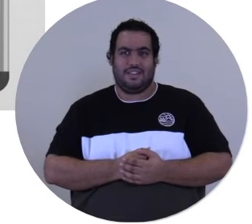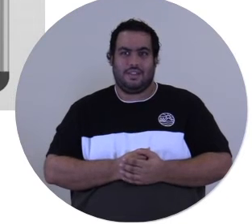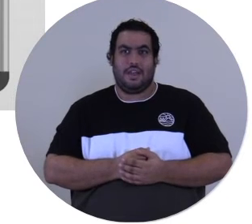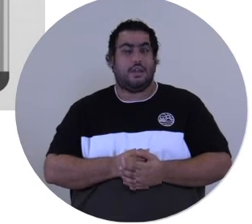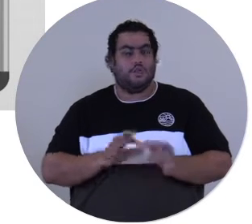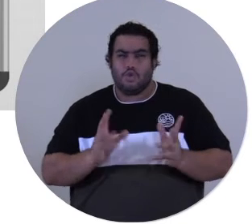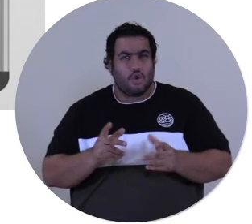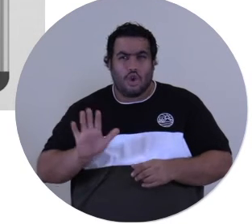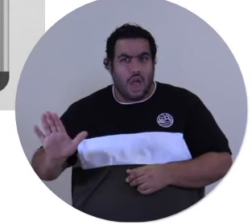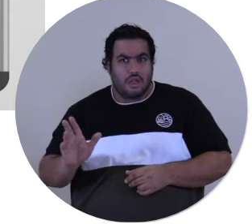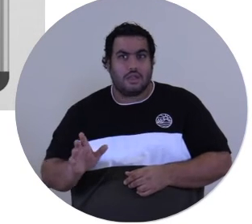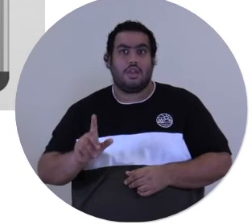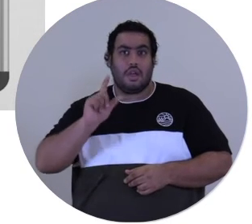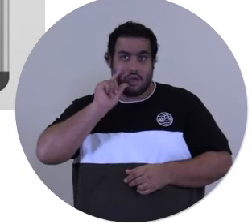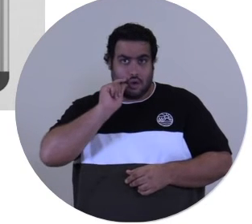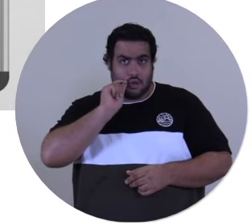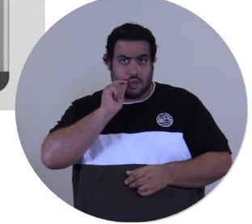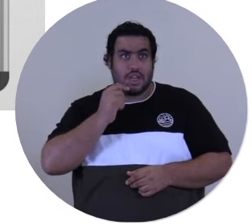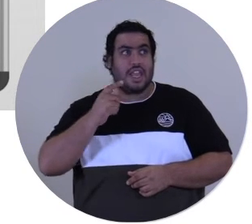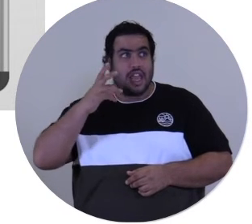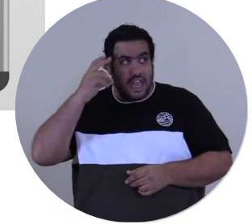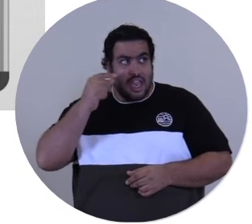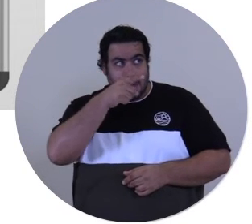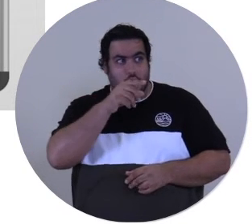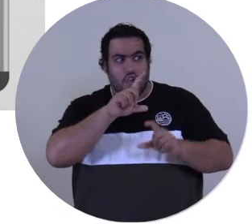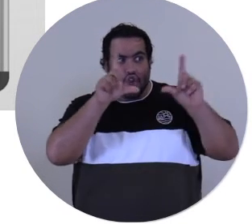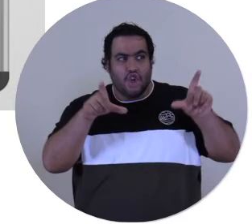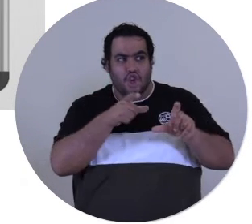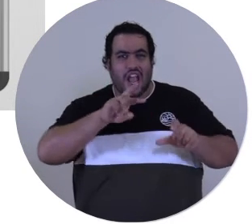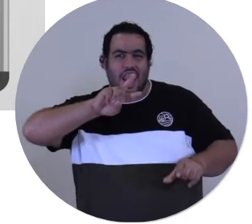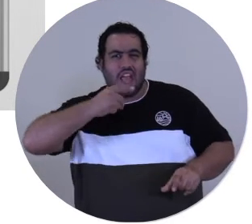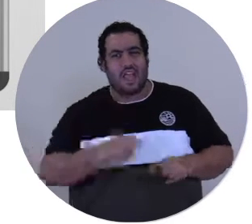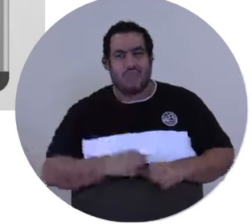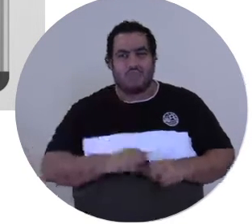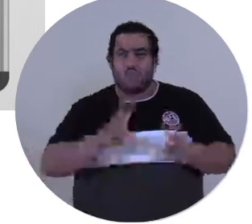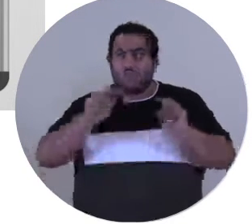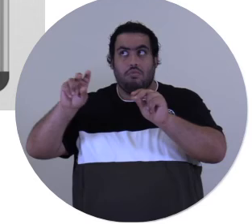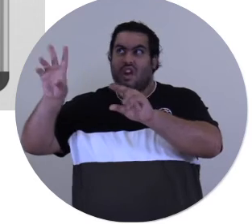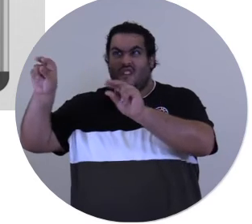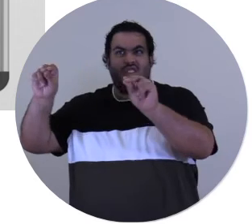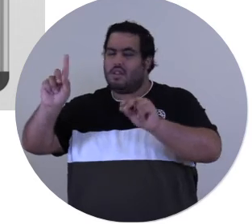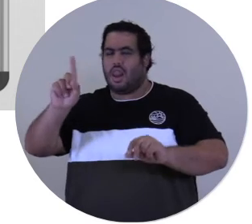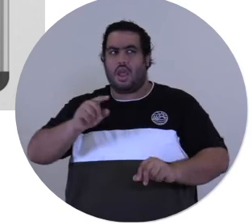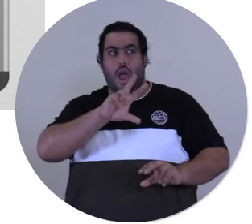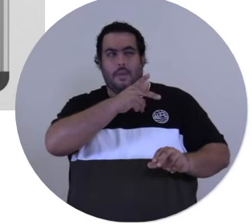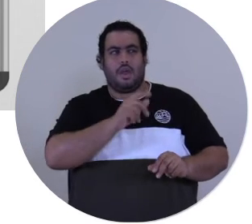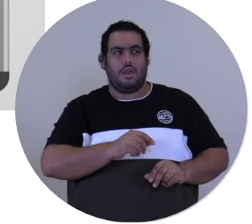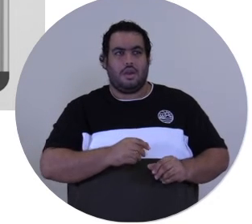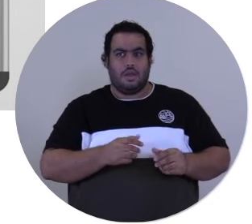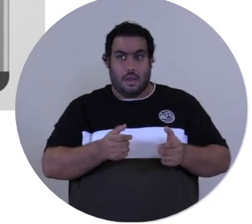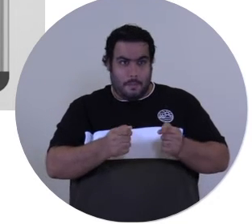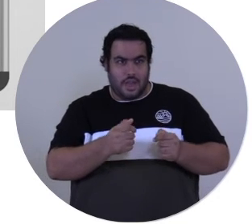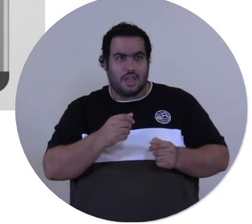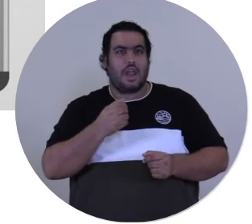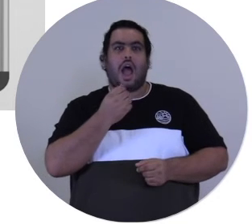Custom-made means made to a particular customer's order. Example, this car, as you see in the picture,